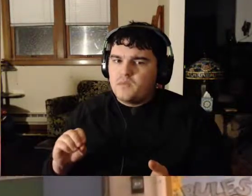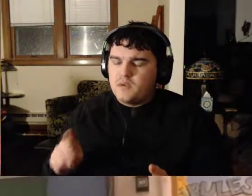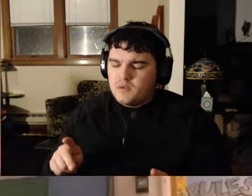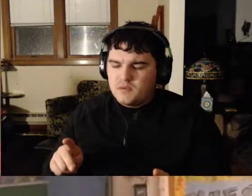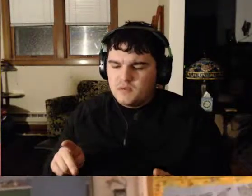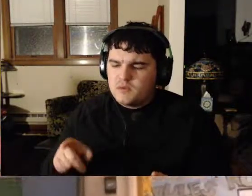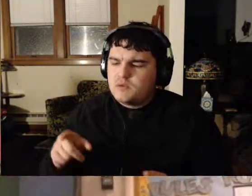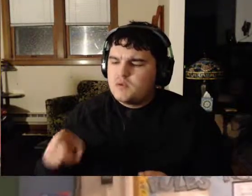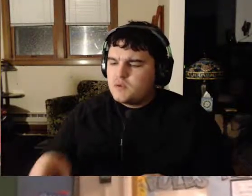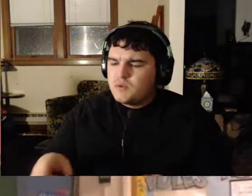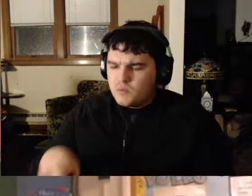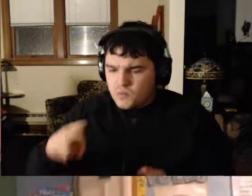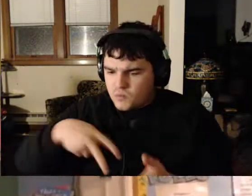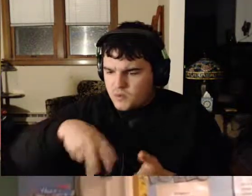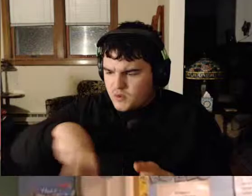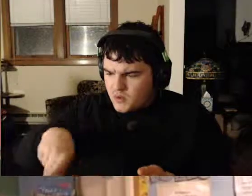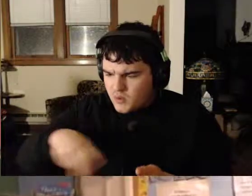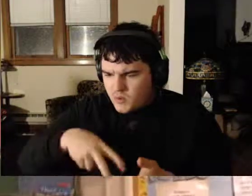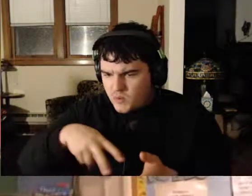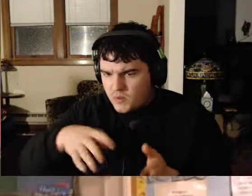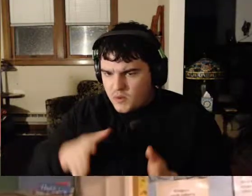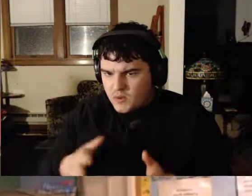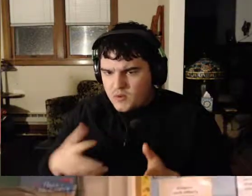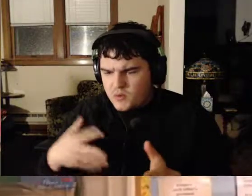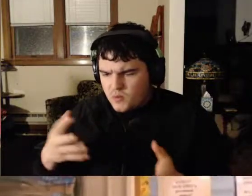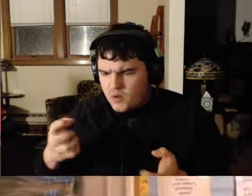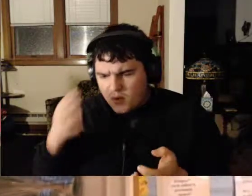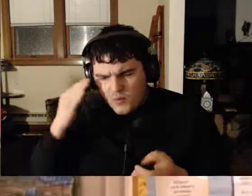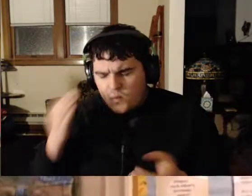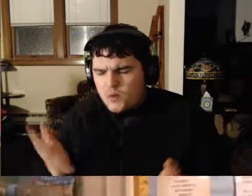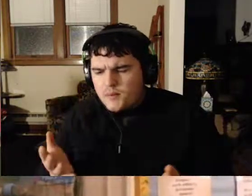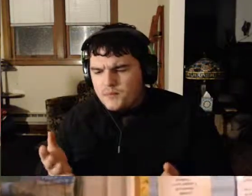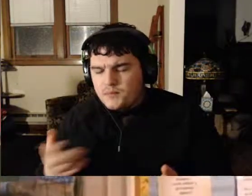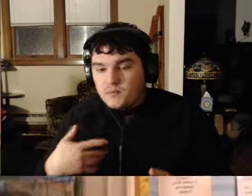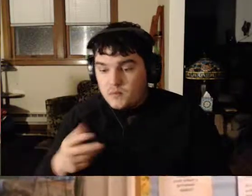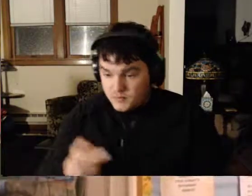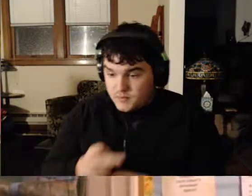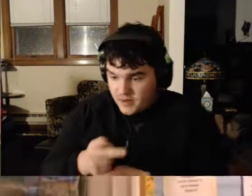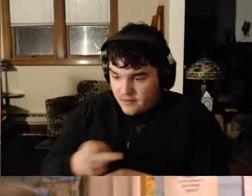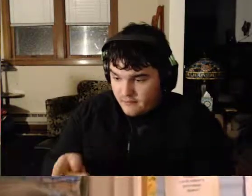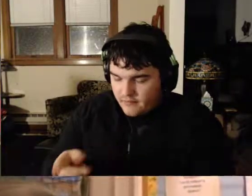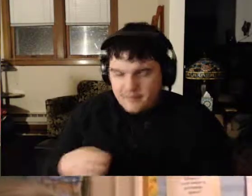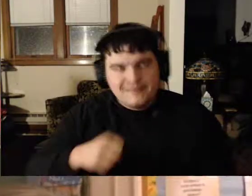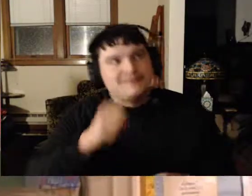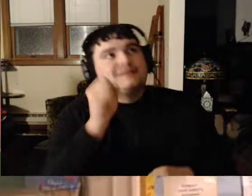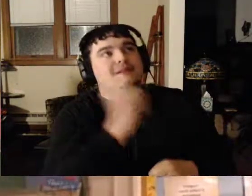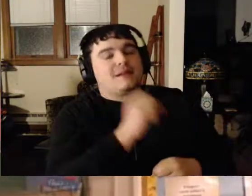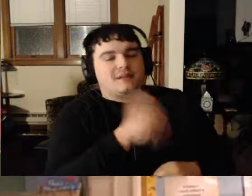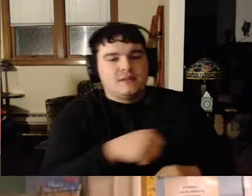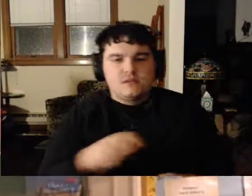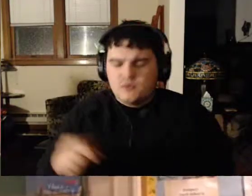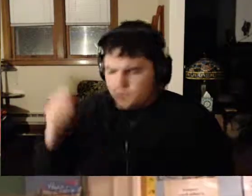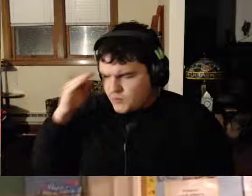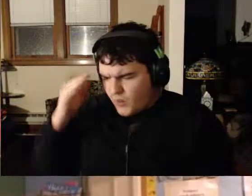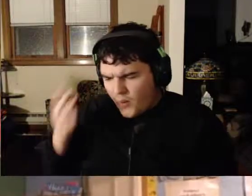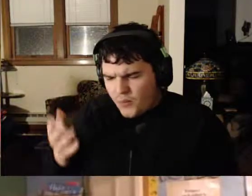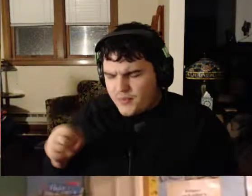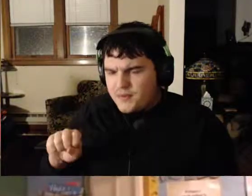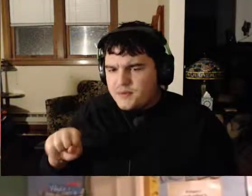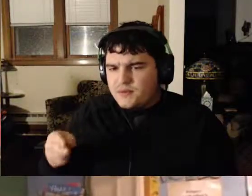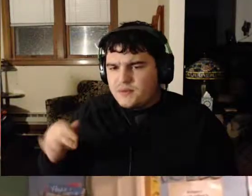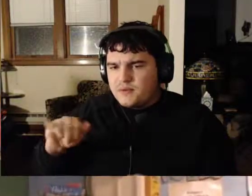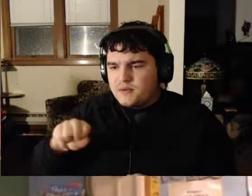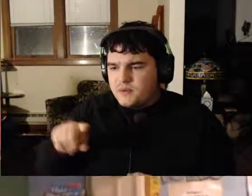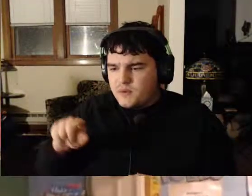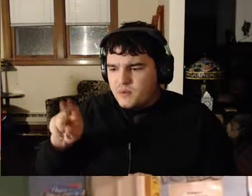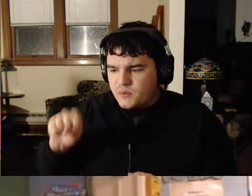to know? Do they need a lot of care, Abby? Yes, so do you want your reader to know that Shih Tzus